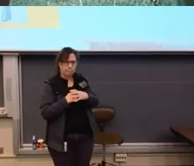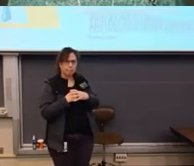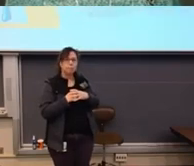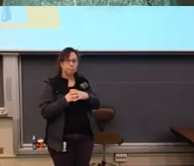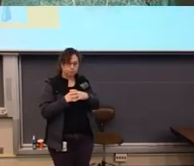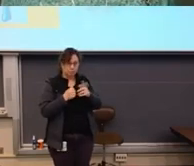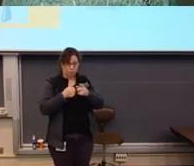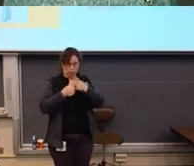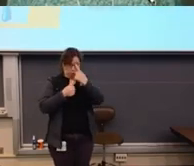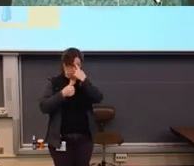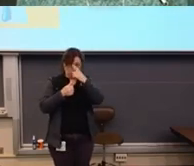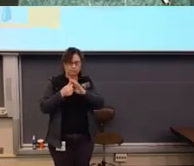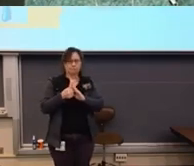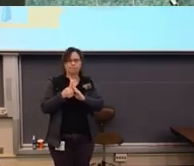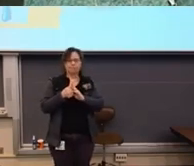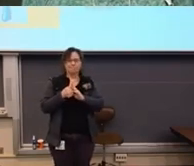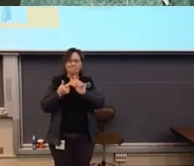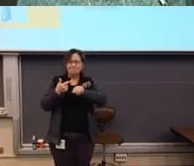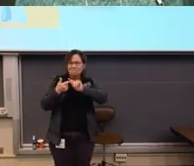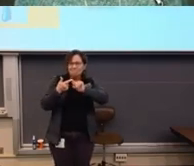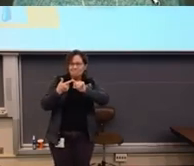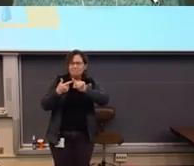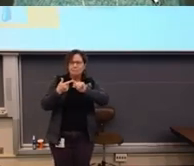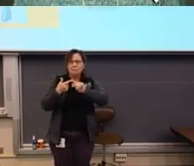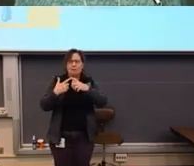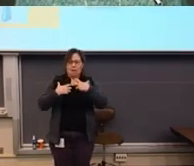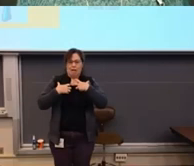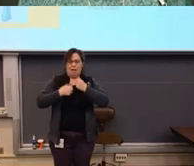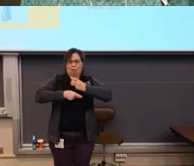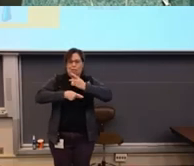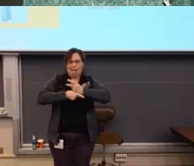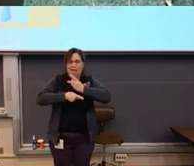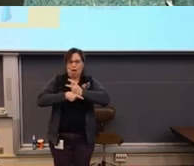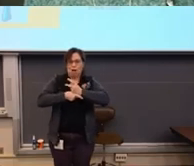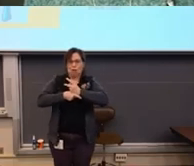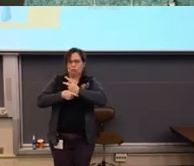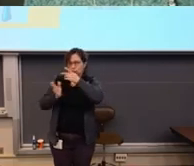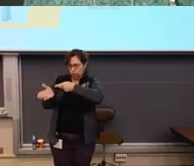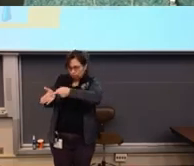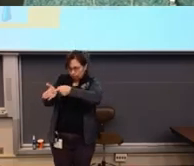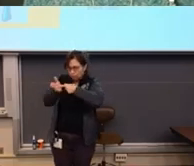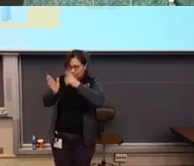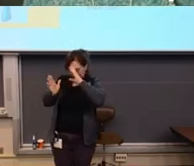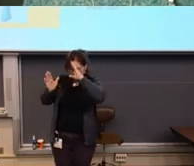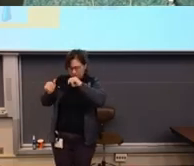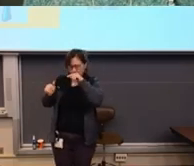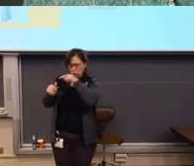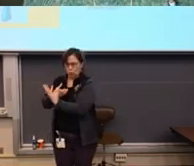And our healthcare system calls on them and expects them to become part of the healthcare